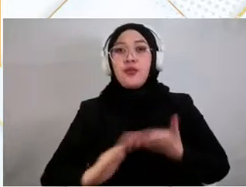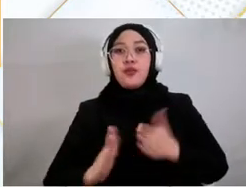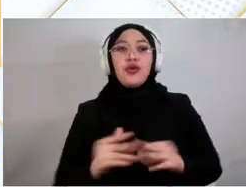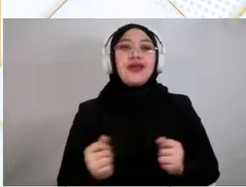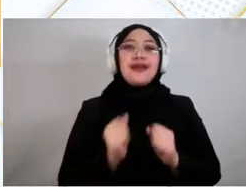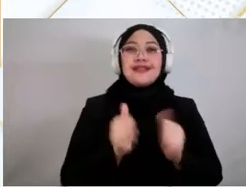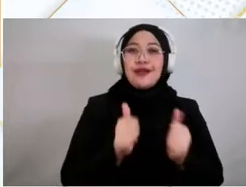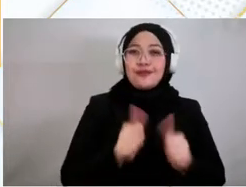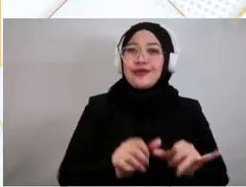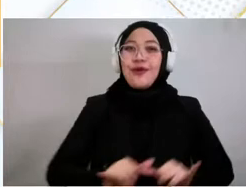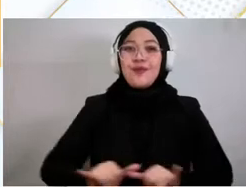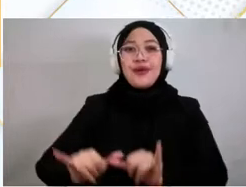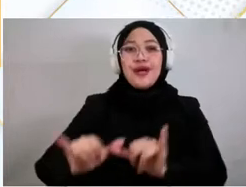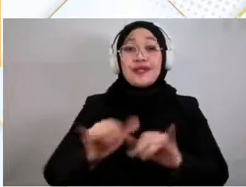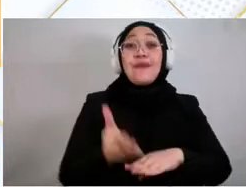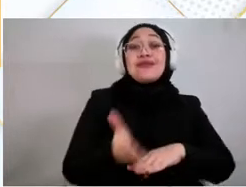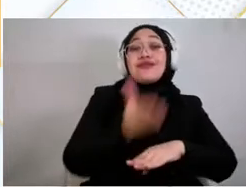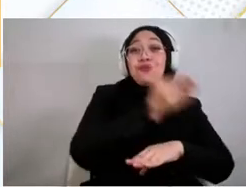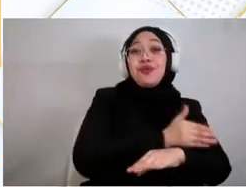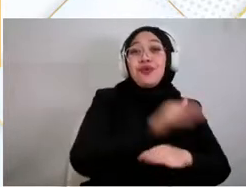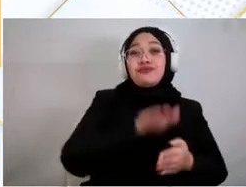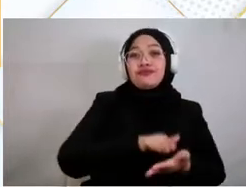pre-preparation before sending to the